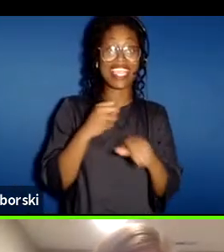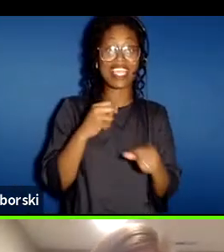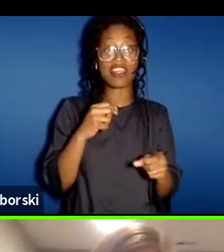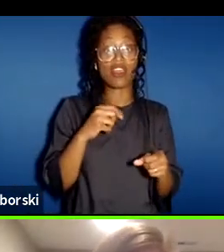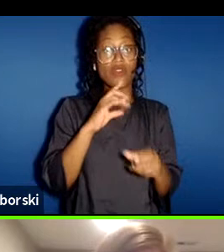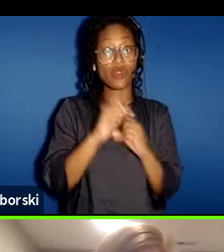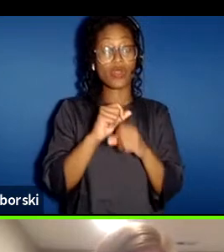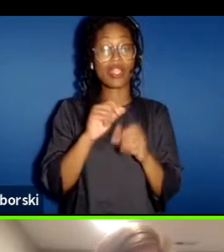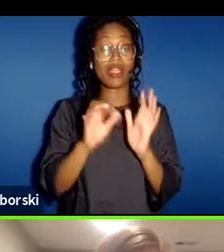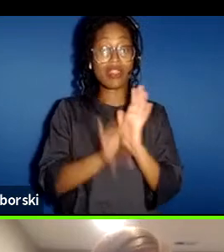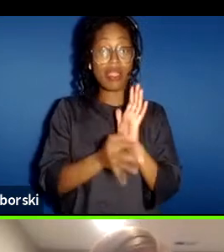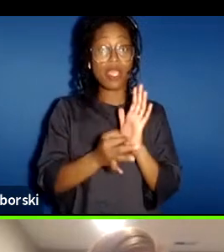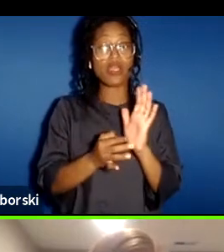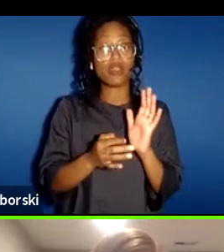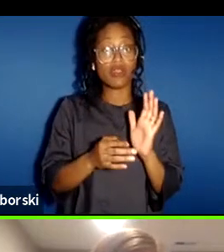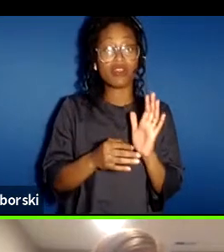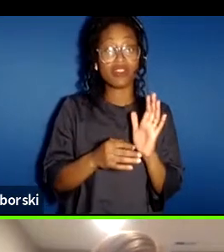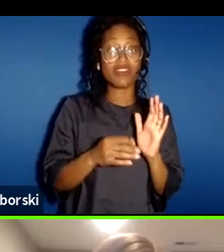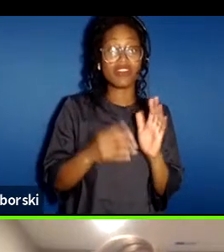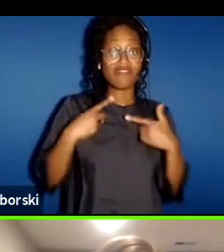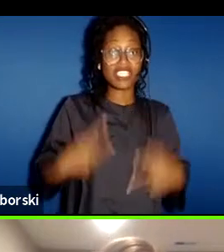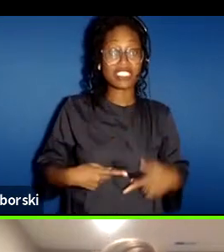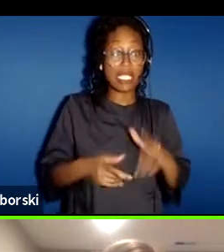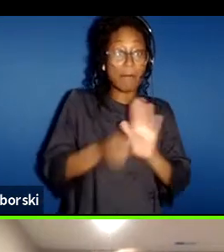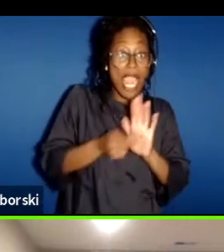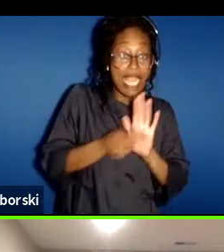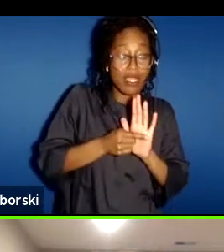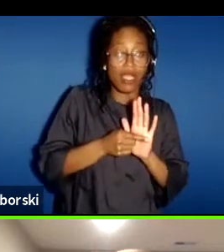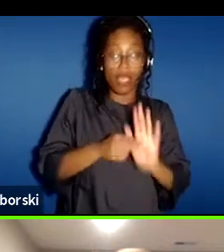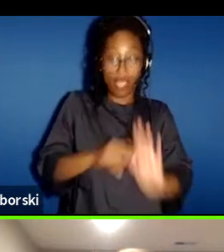actual labels to actually physically print on. So